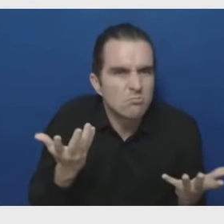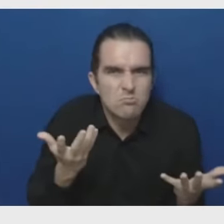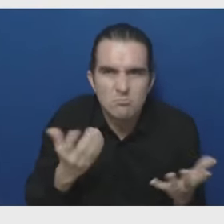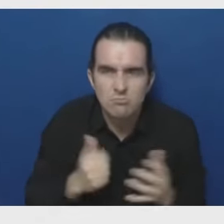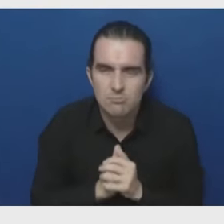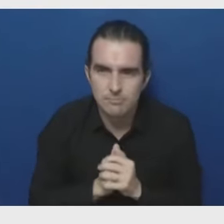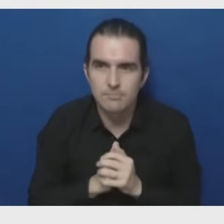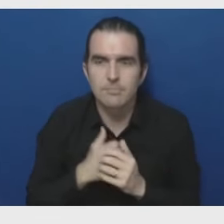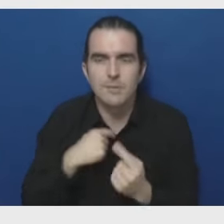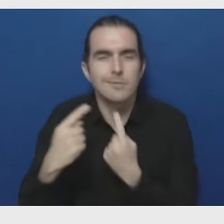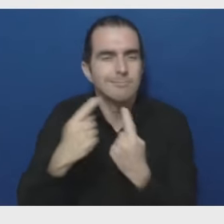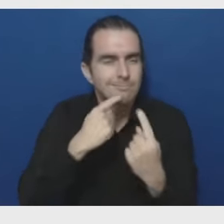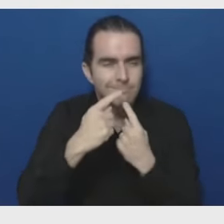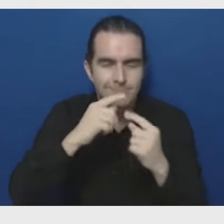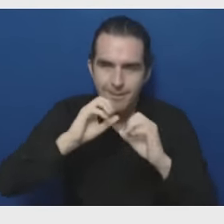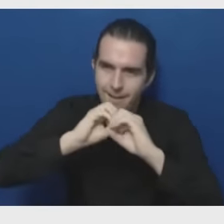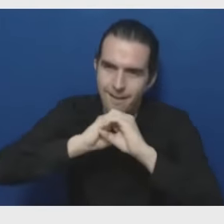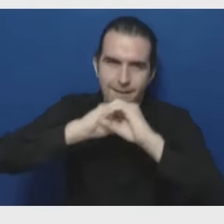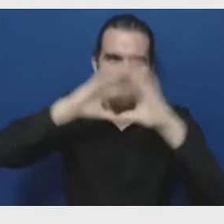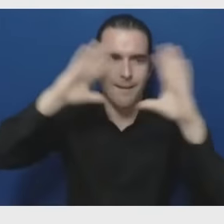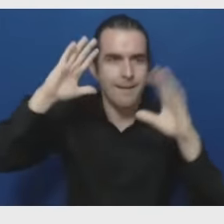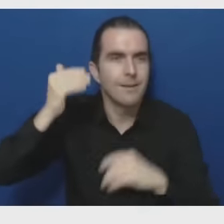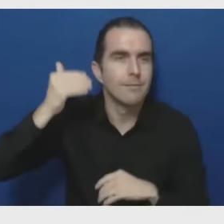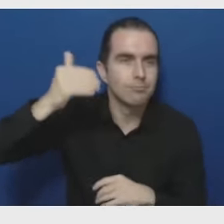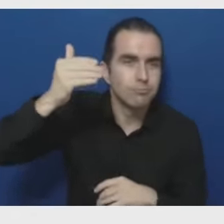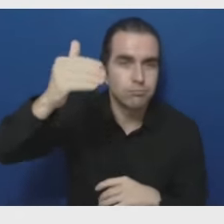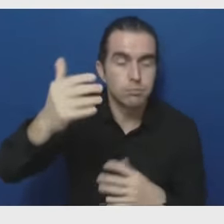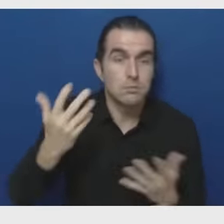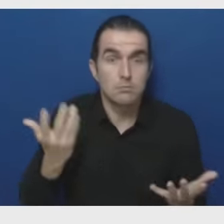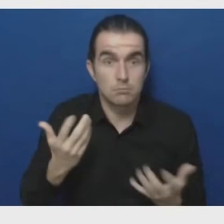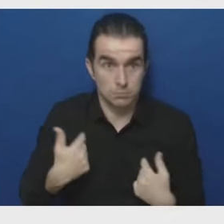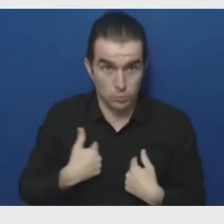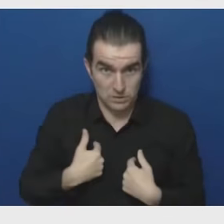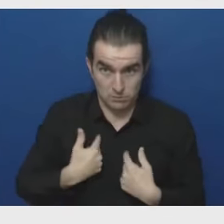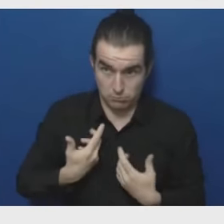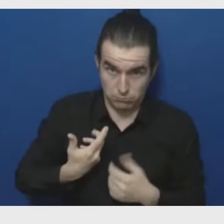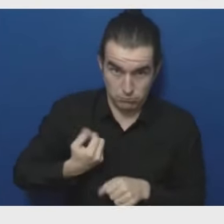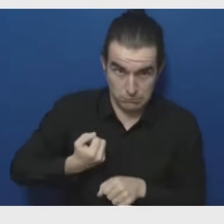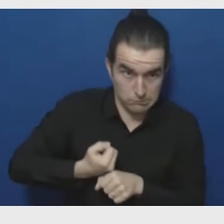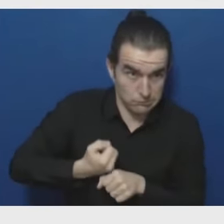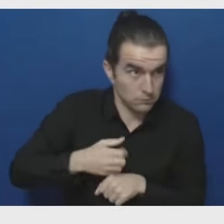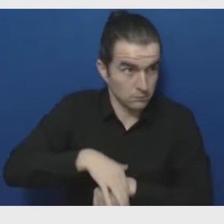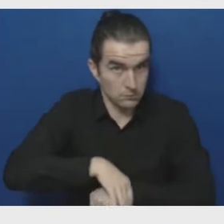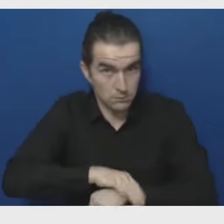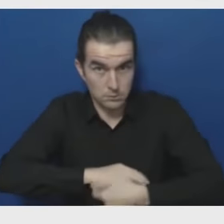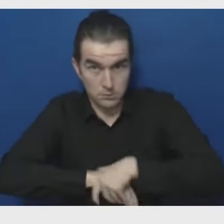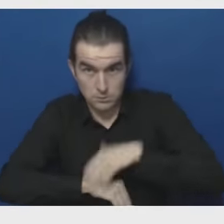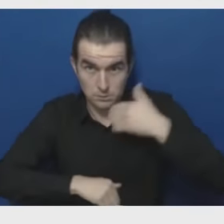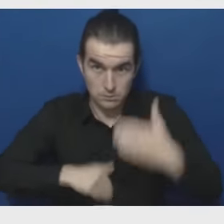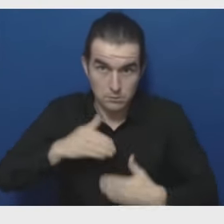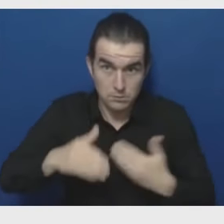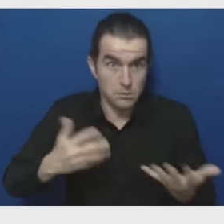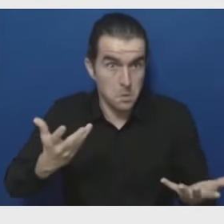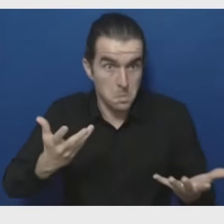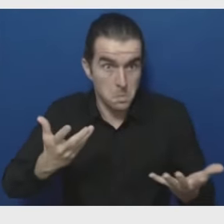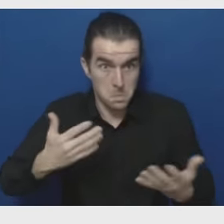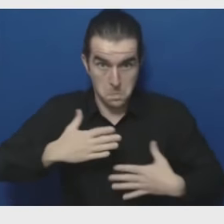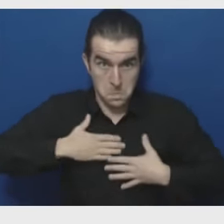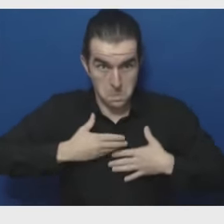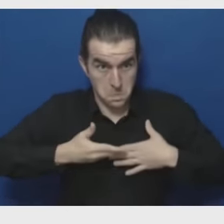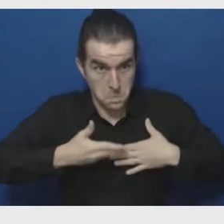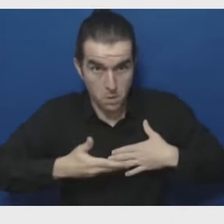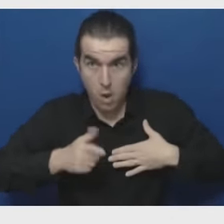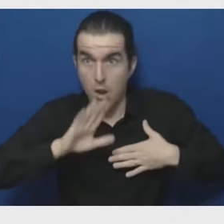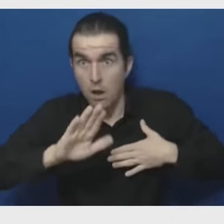we do now will affect that, whether it is yours or it is future generations. The common ground needs to be very basic